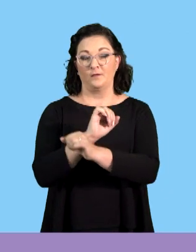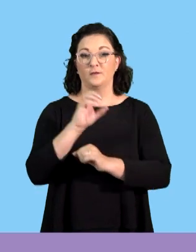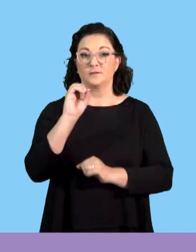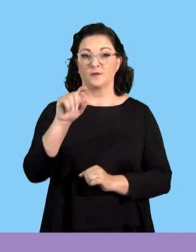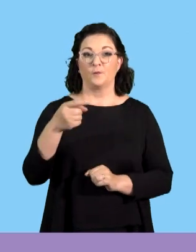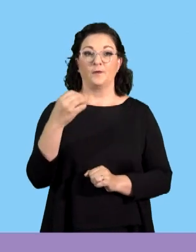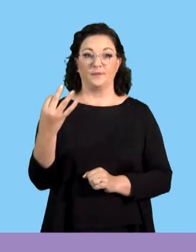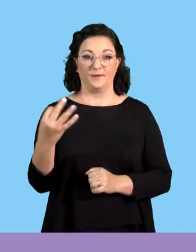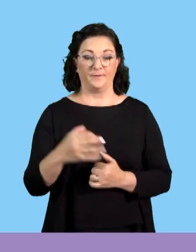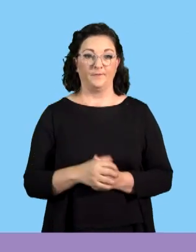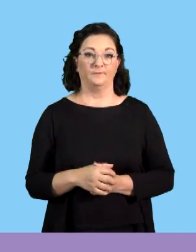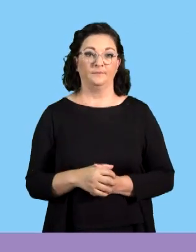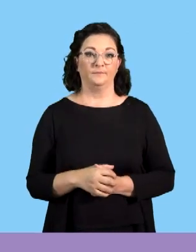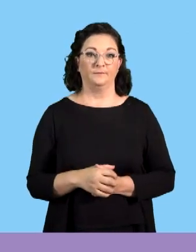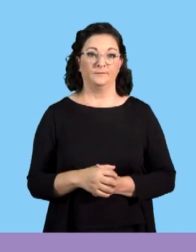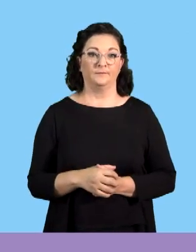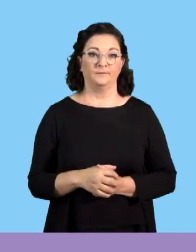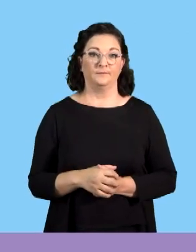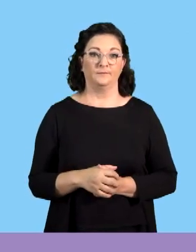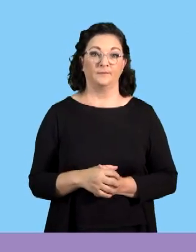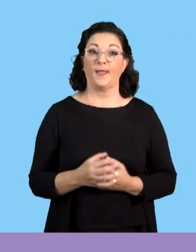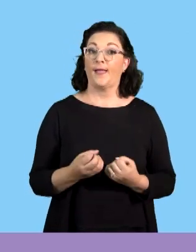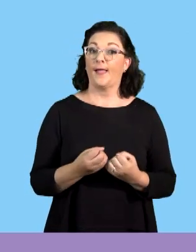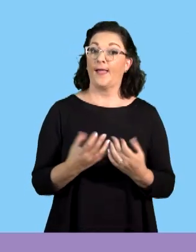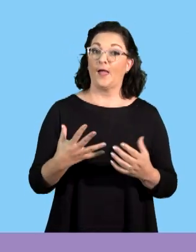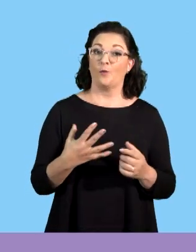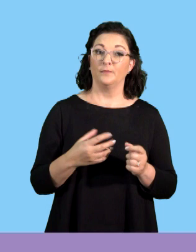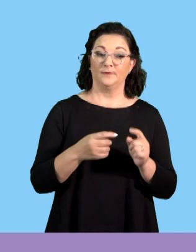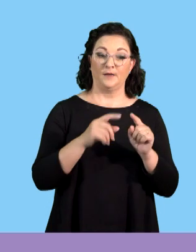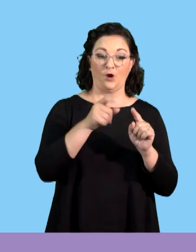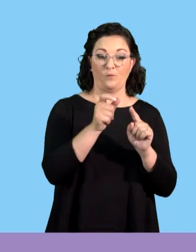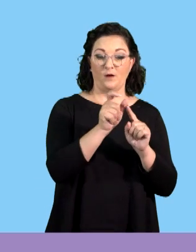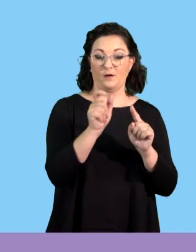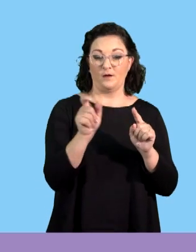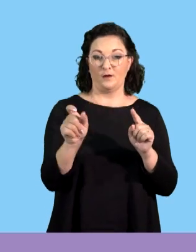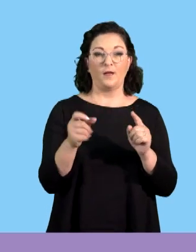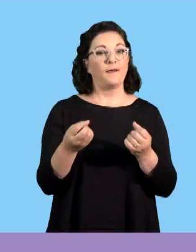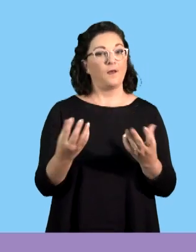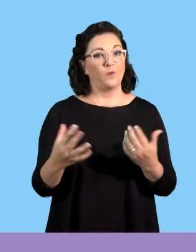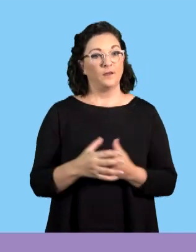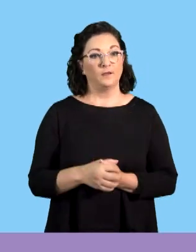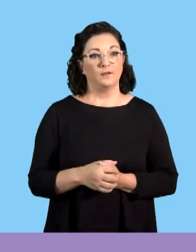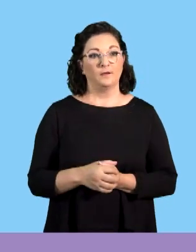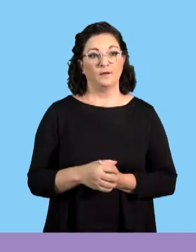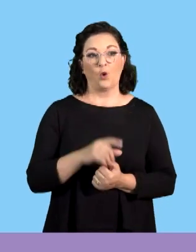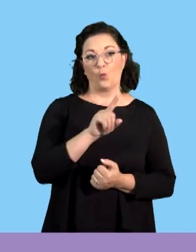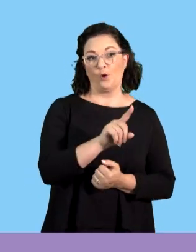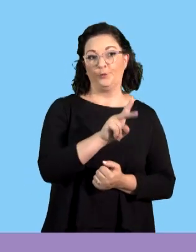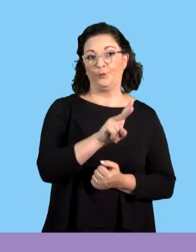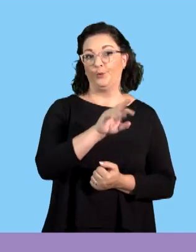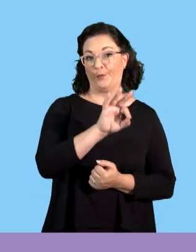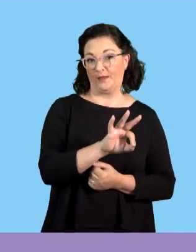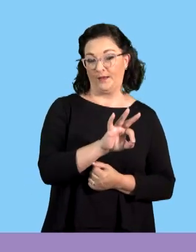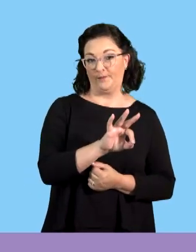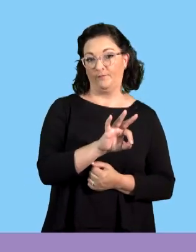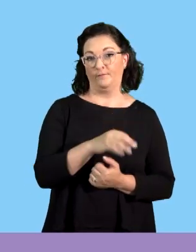0.015 multiplied by 0.3. Step number 1. How many decimal places should our answer have?